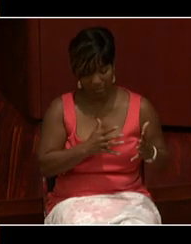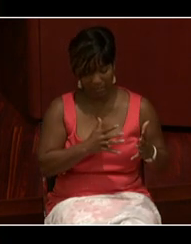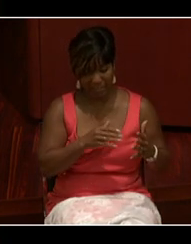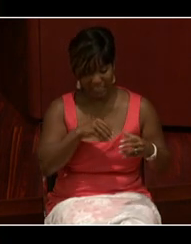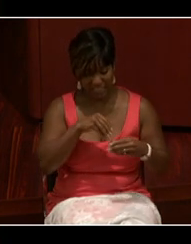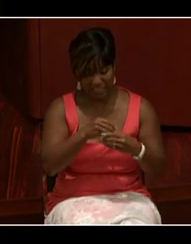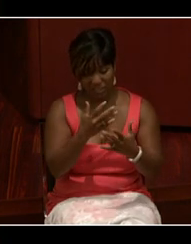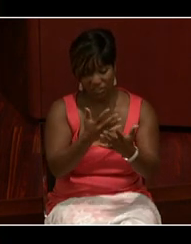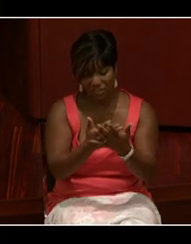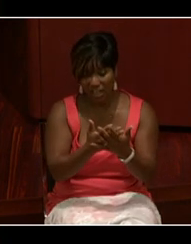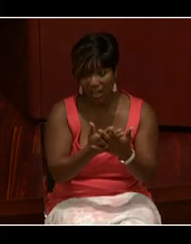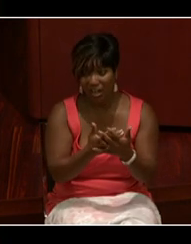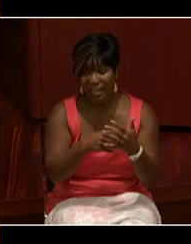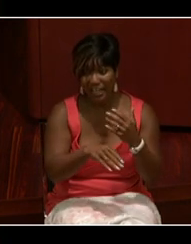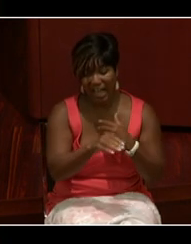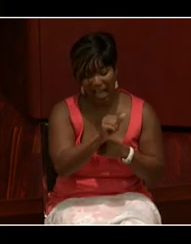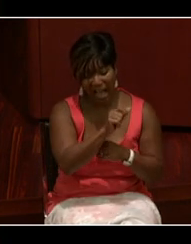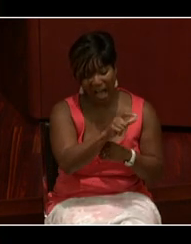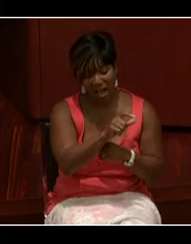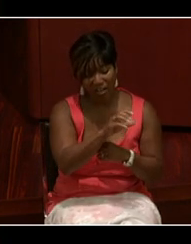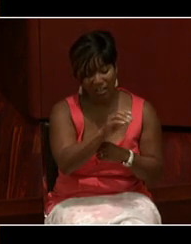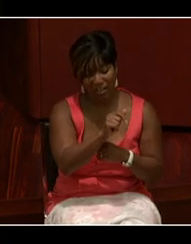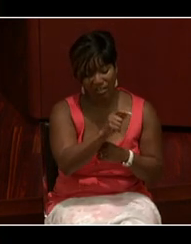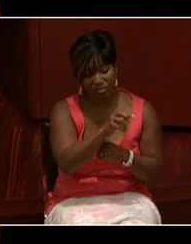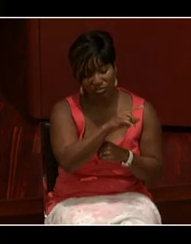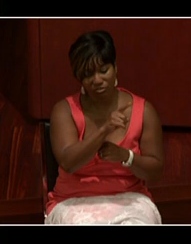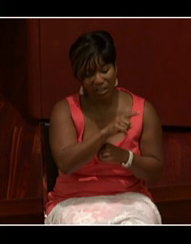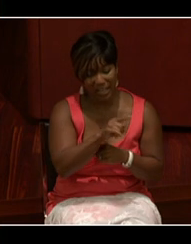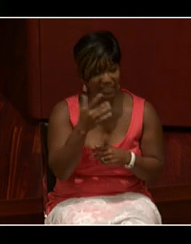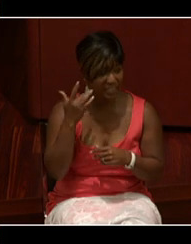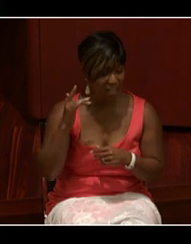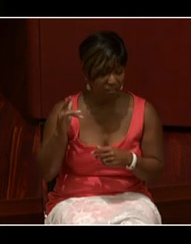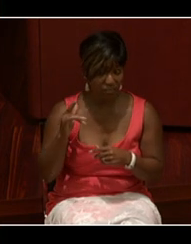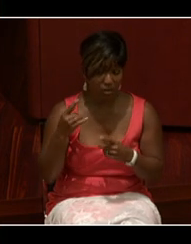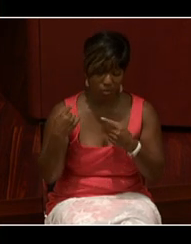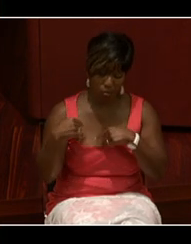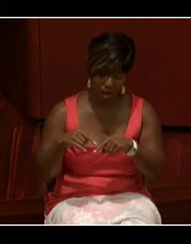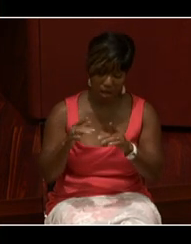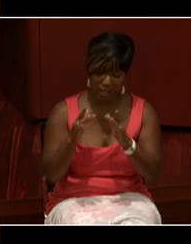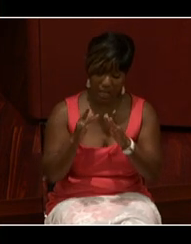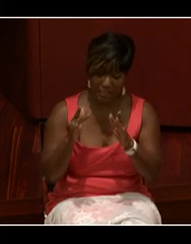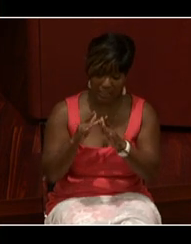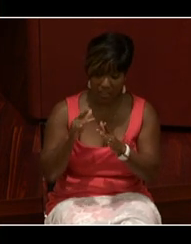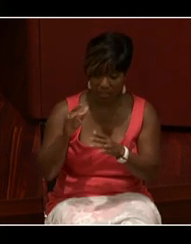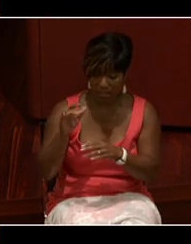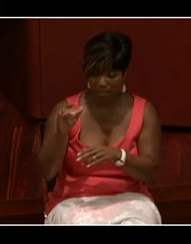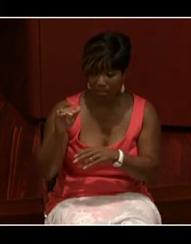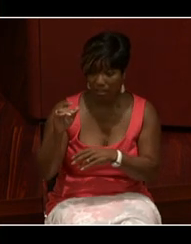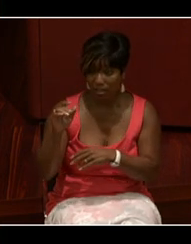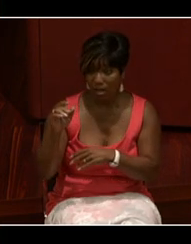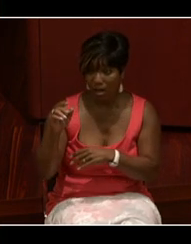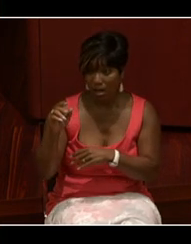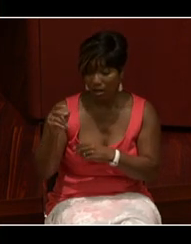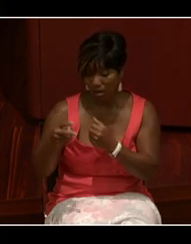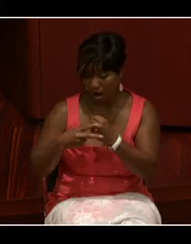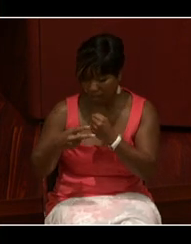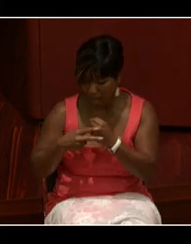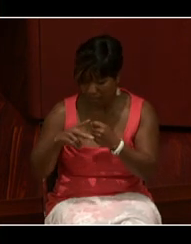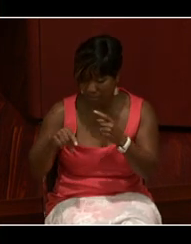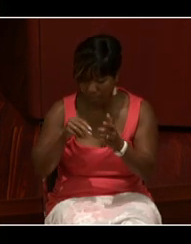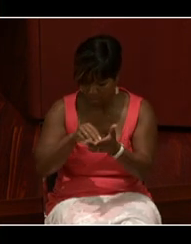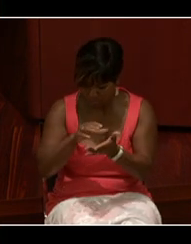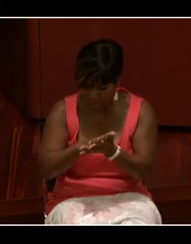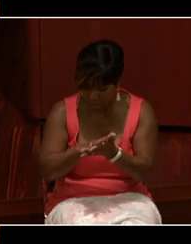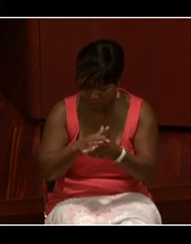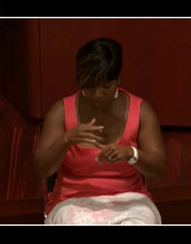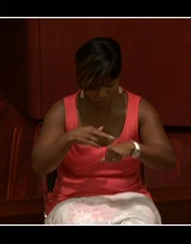Penitentiary, Alcatraz, California. While contacting the archives about these records, you can reference this series by its